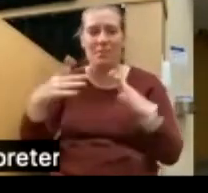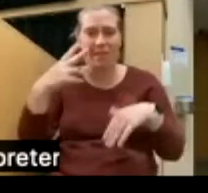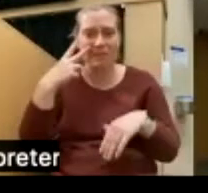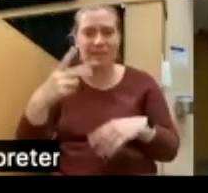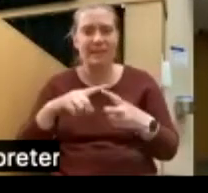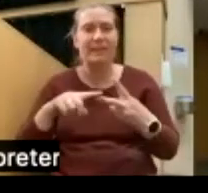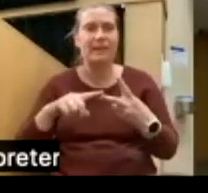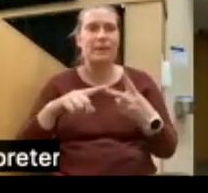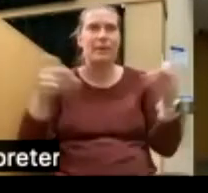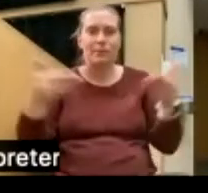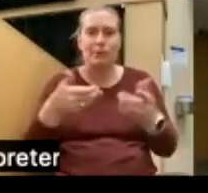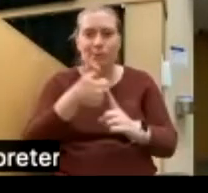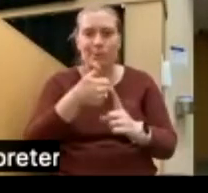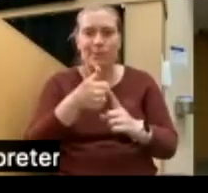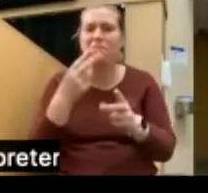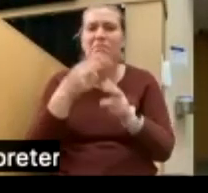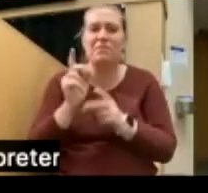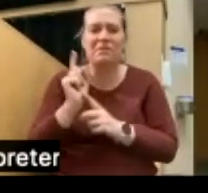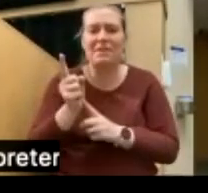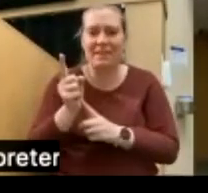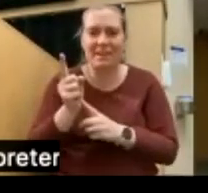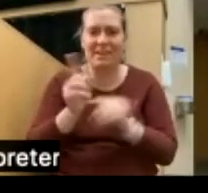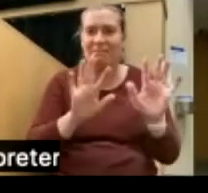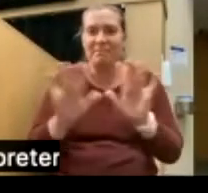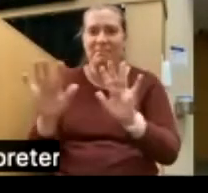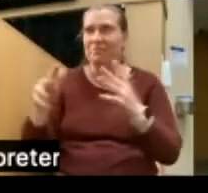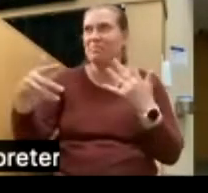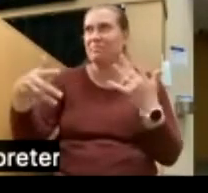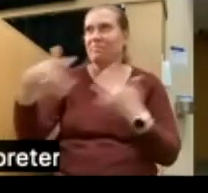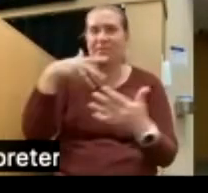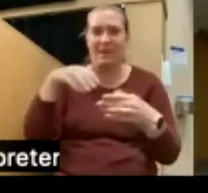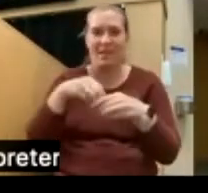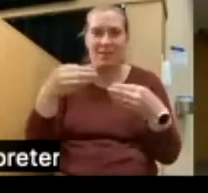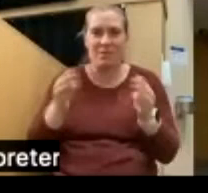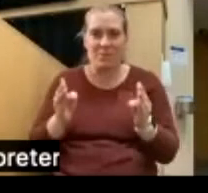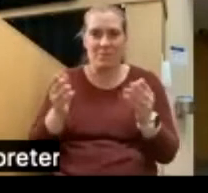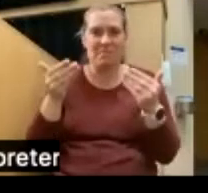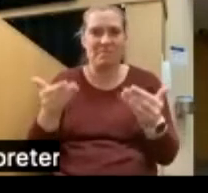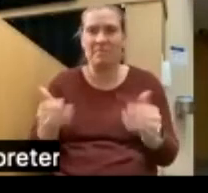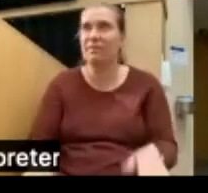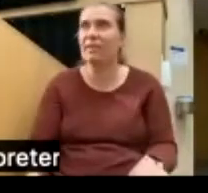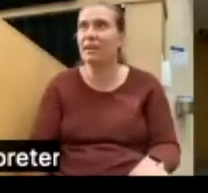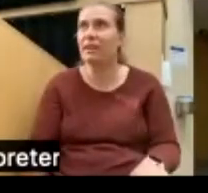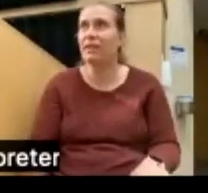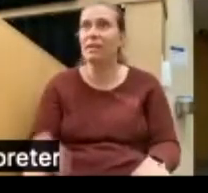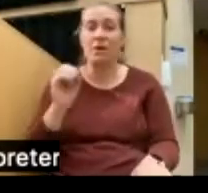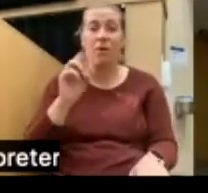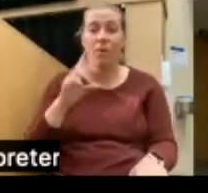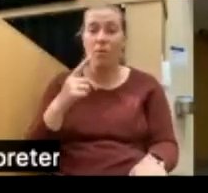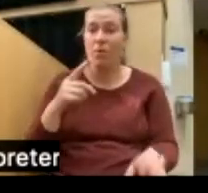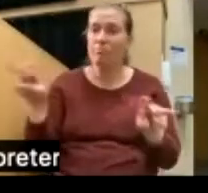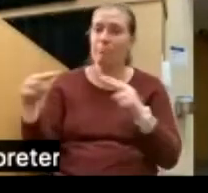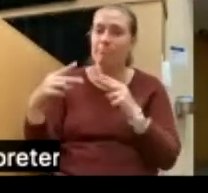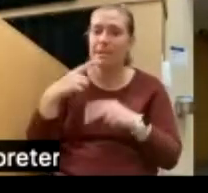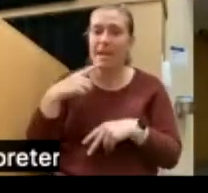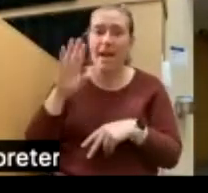introduce yourself to someone just for a quick minute, that would be great. We'll take advantage of that. Or say hi to someone you brought and ask how their